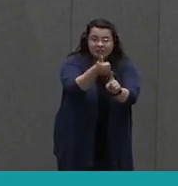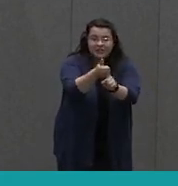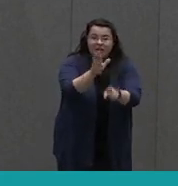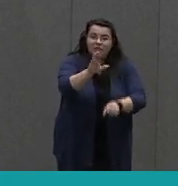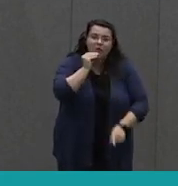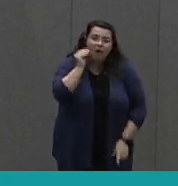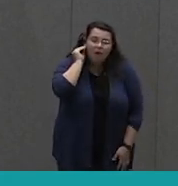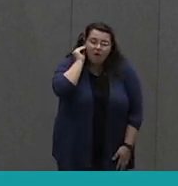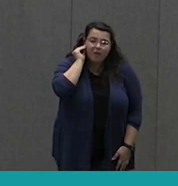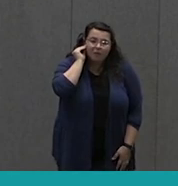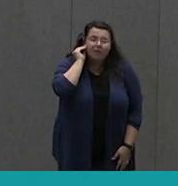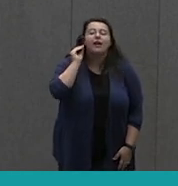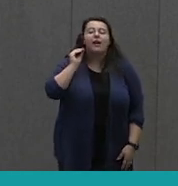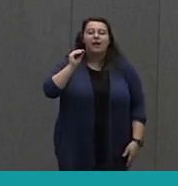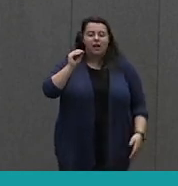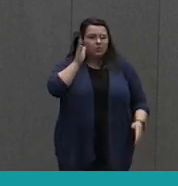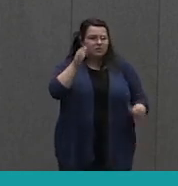large,